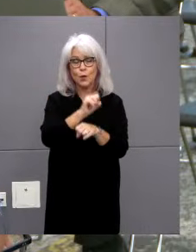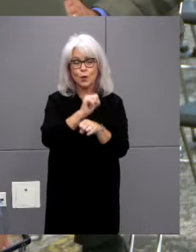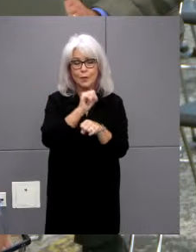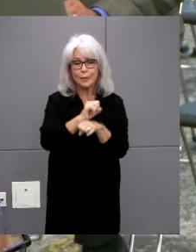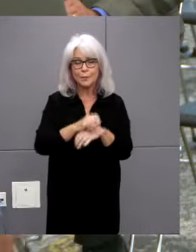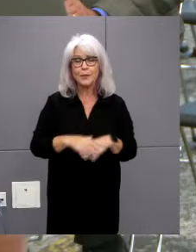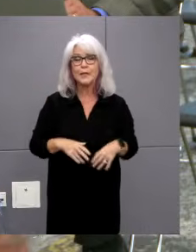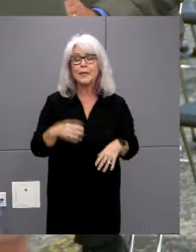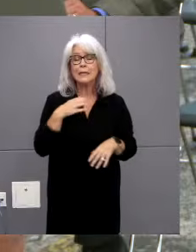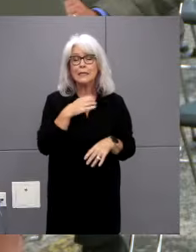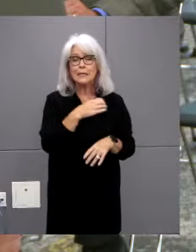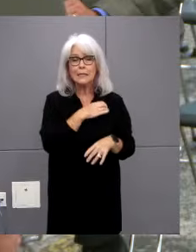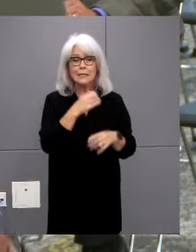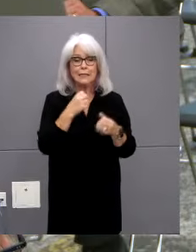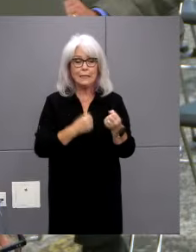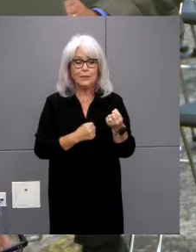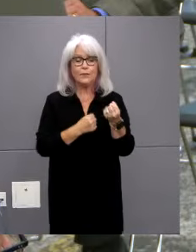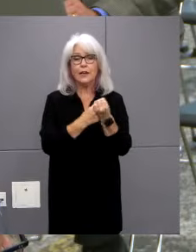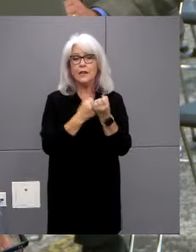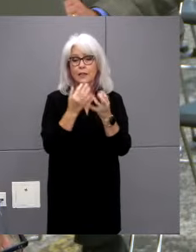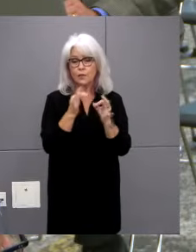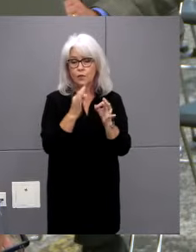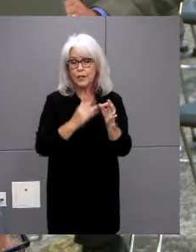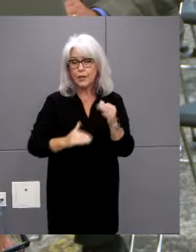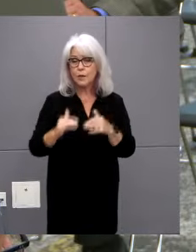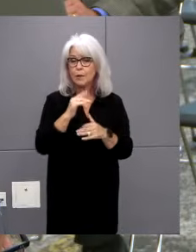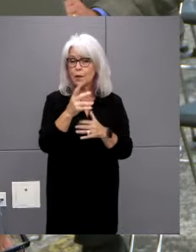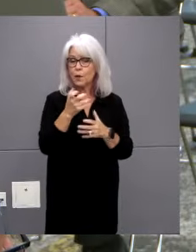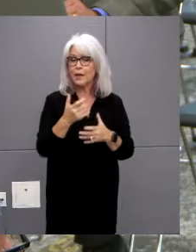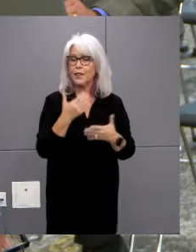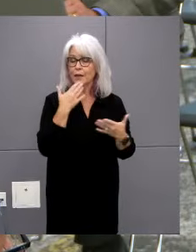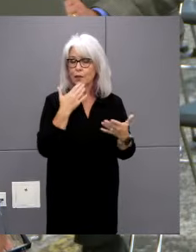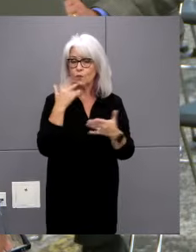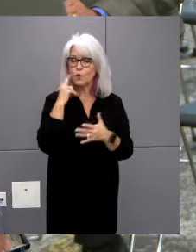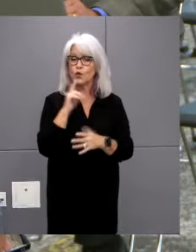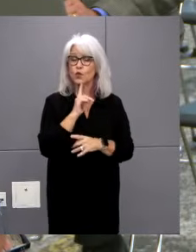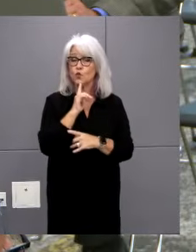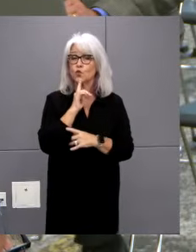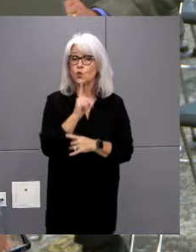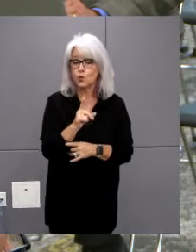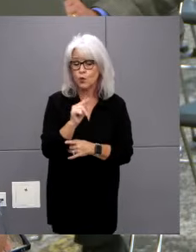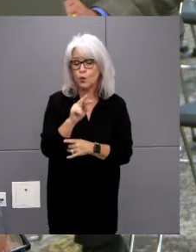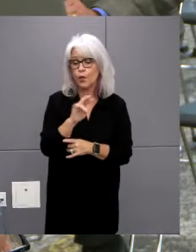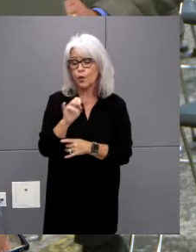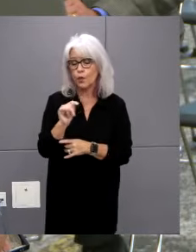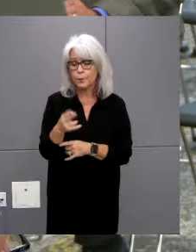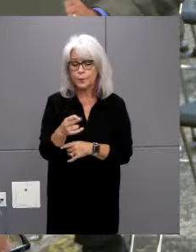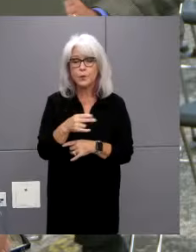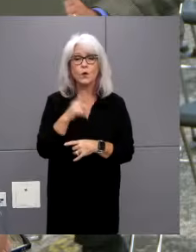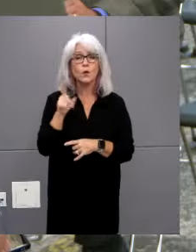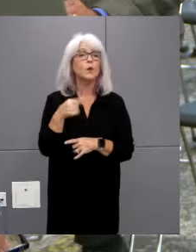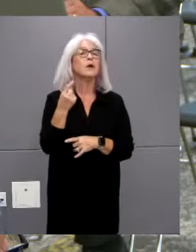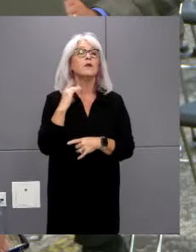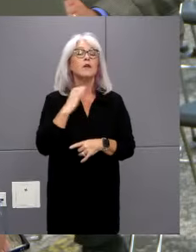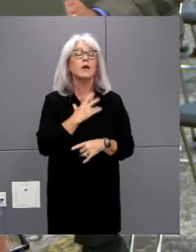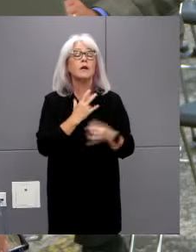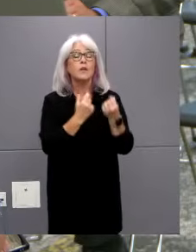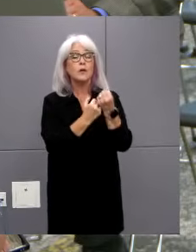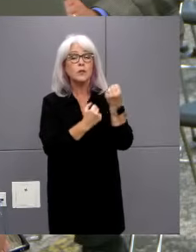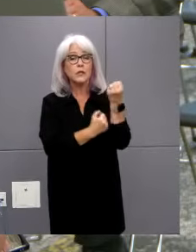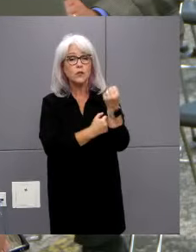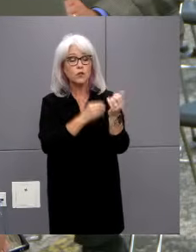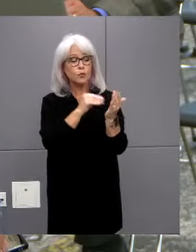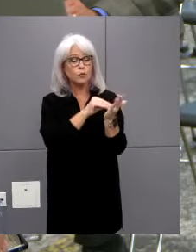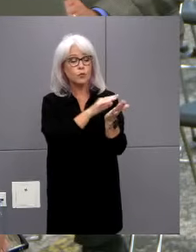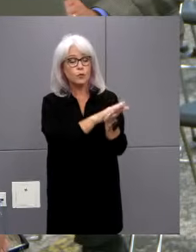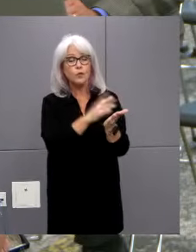Citizen Defending Freedom, I just wanted to thank you for your commitment to truth on this board. Certainly, one of our foundational documents talks about the